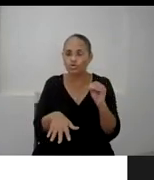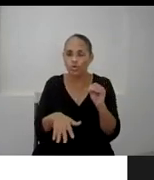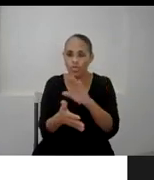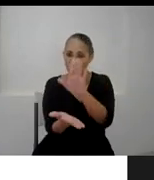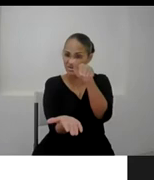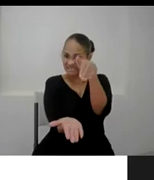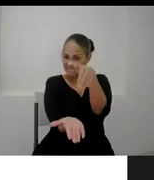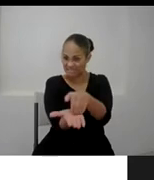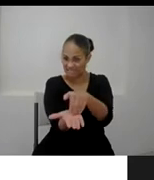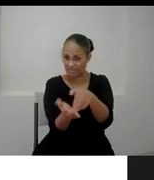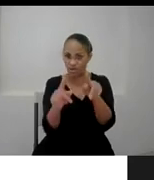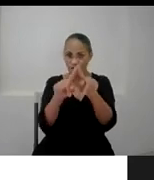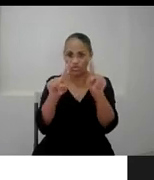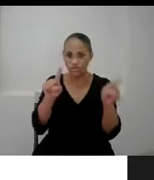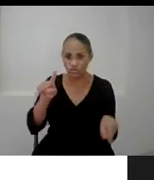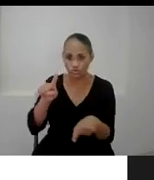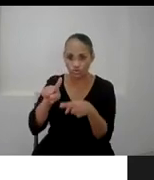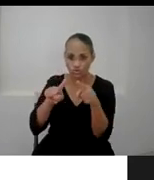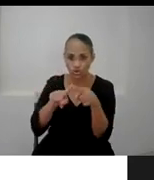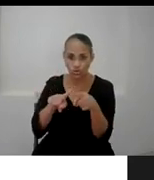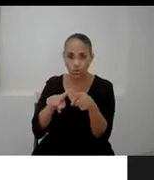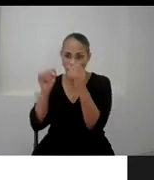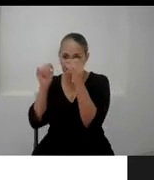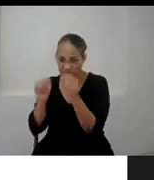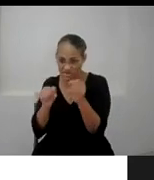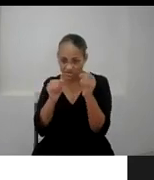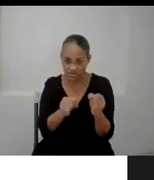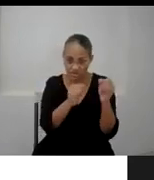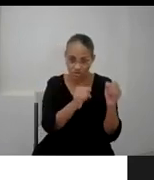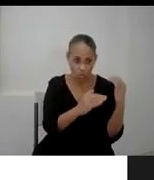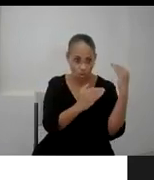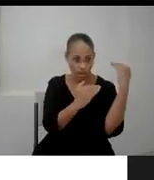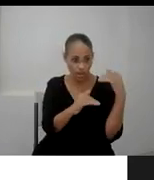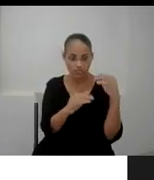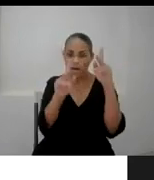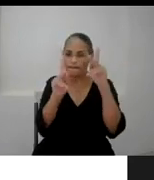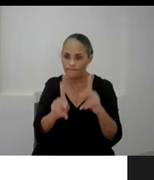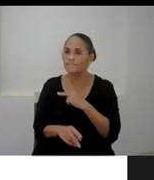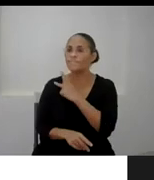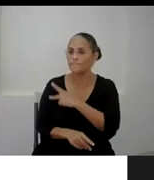that, the very individual level, is personal planning,